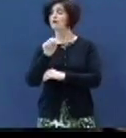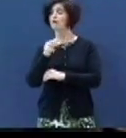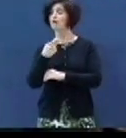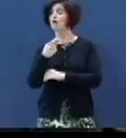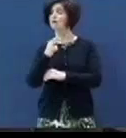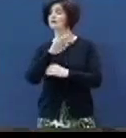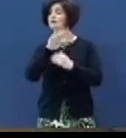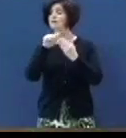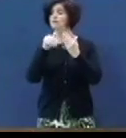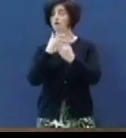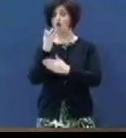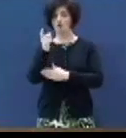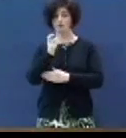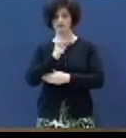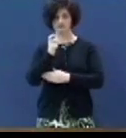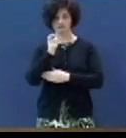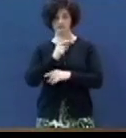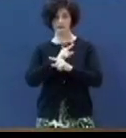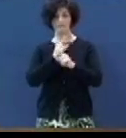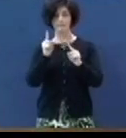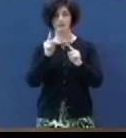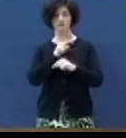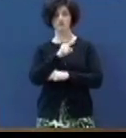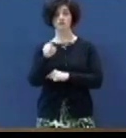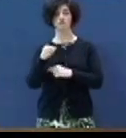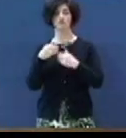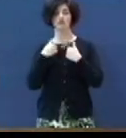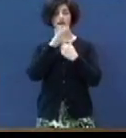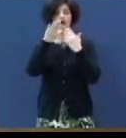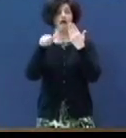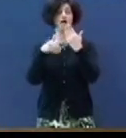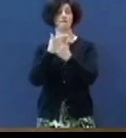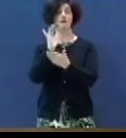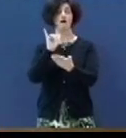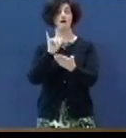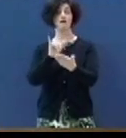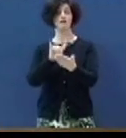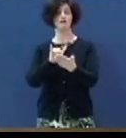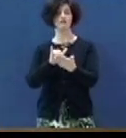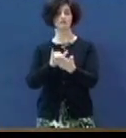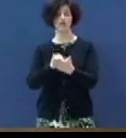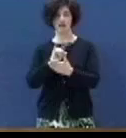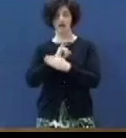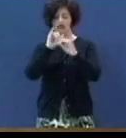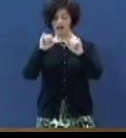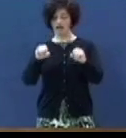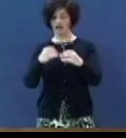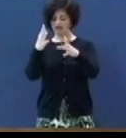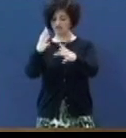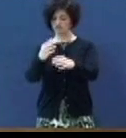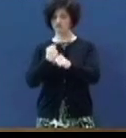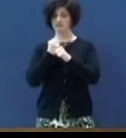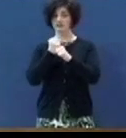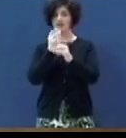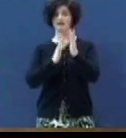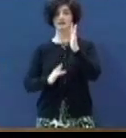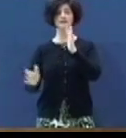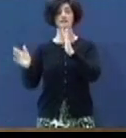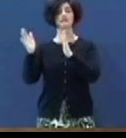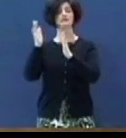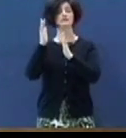need. But you can have all that. I'll just take Jesus, he's